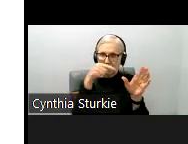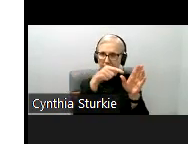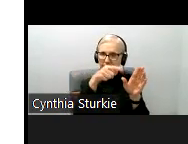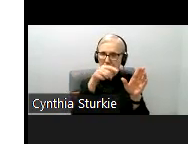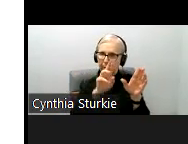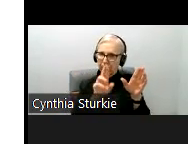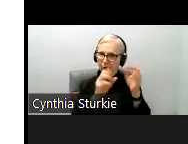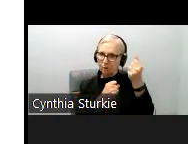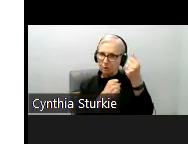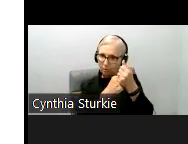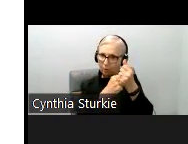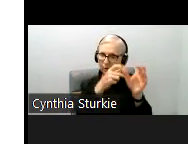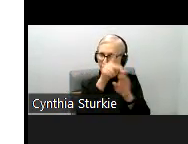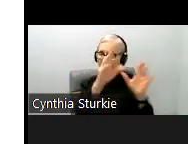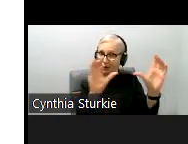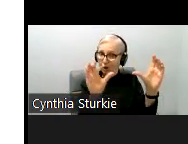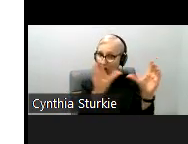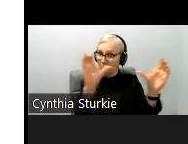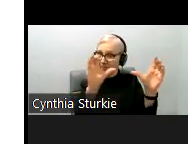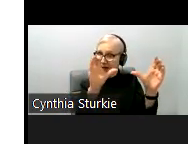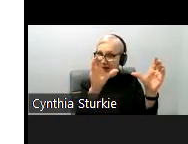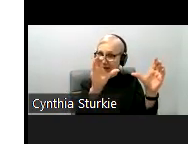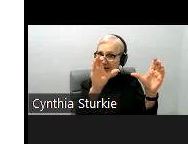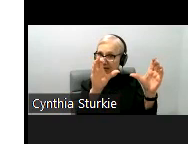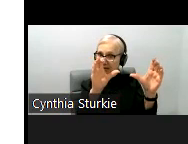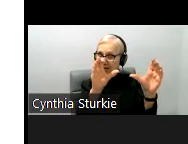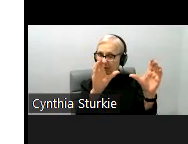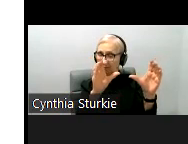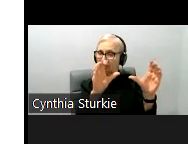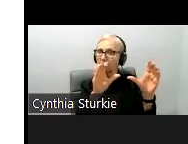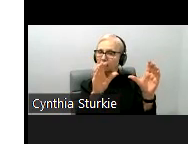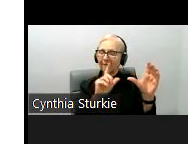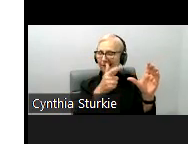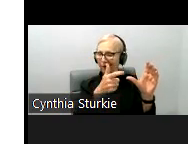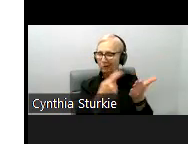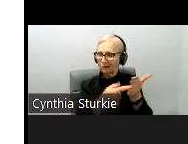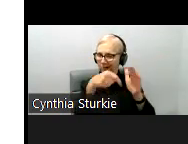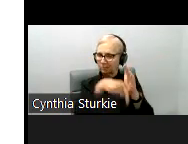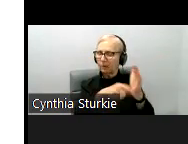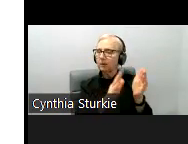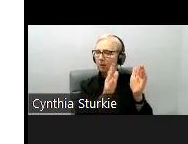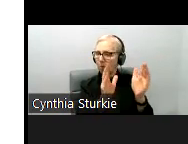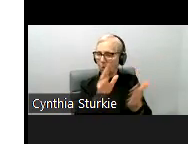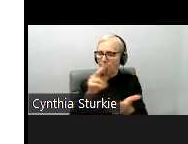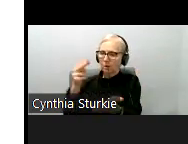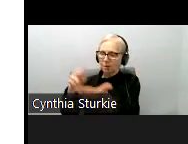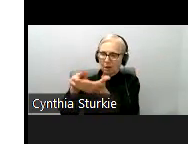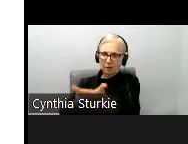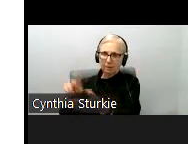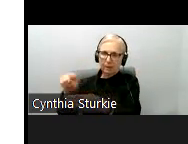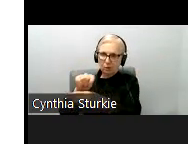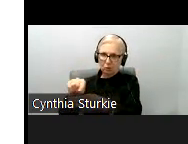professionals either certified, and the next slide will go into a little more detail about that, or have documented training in